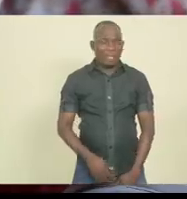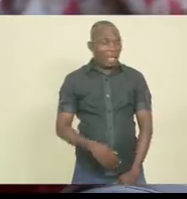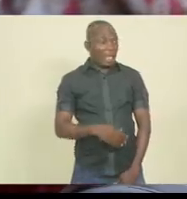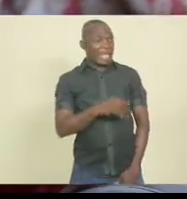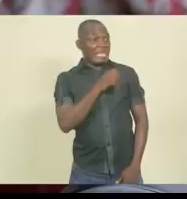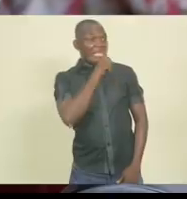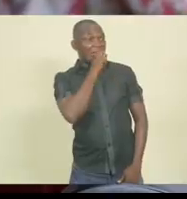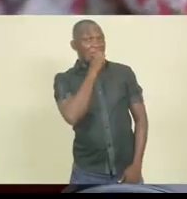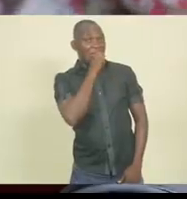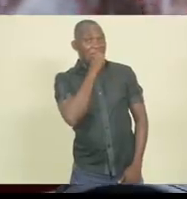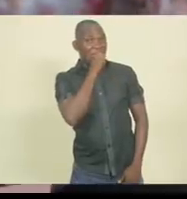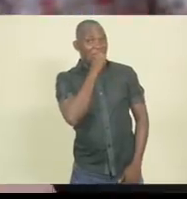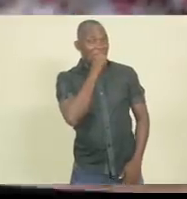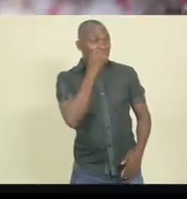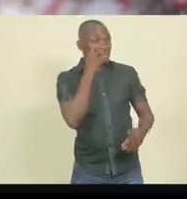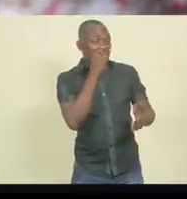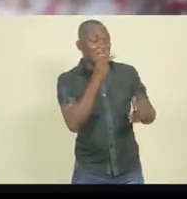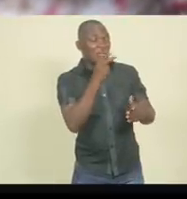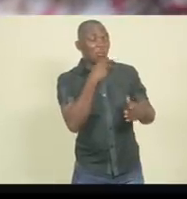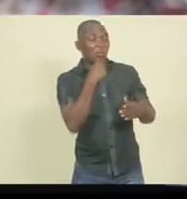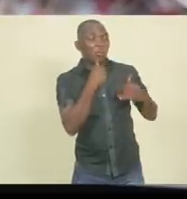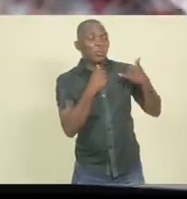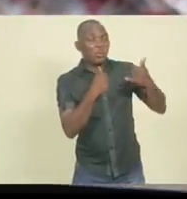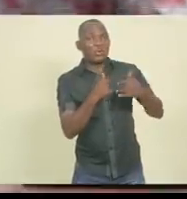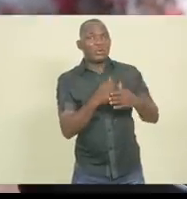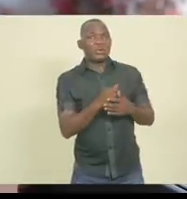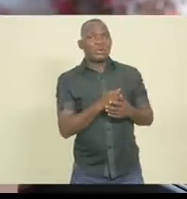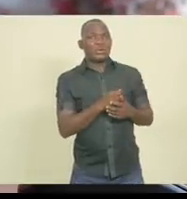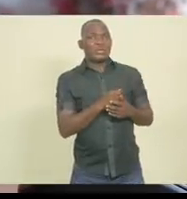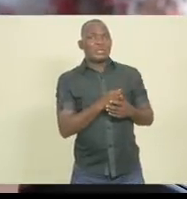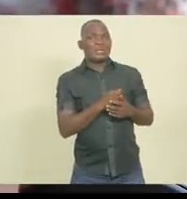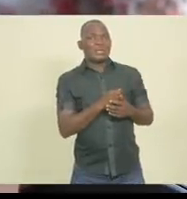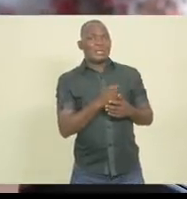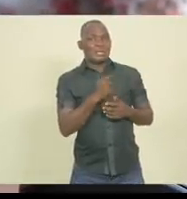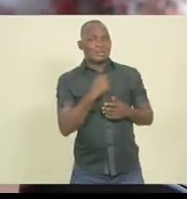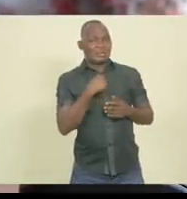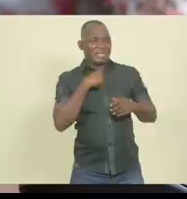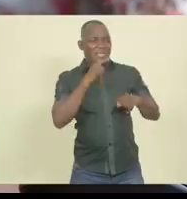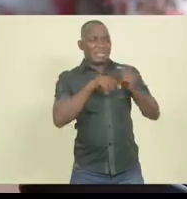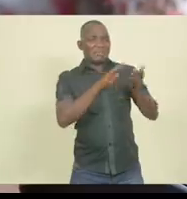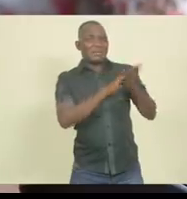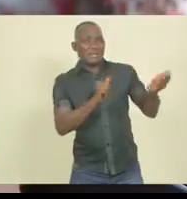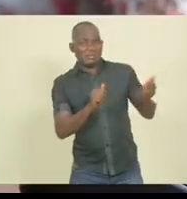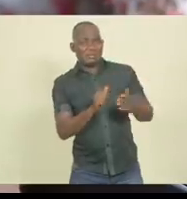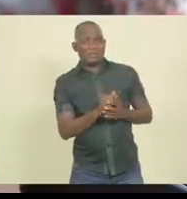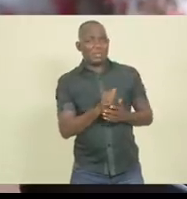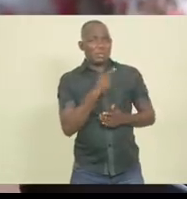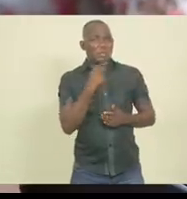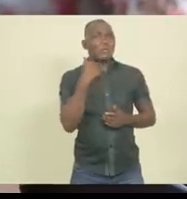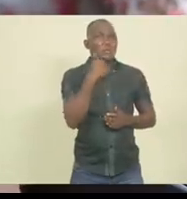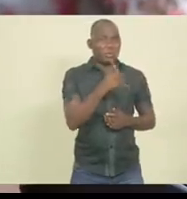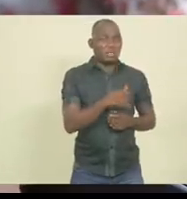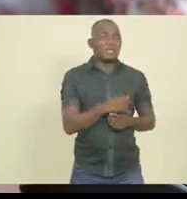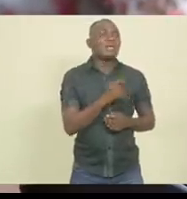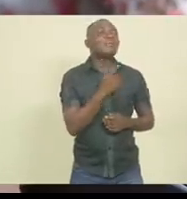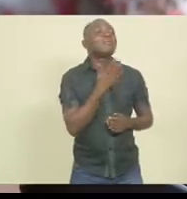Hey, CEO is having manpower plans. I can't believe it.